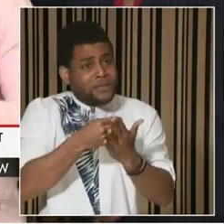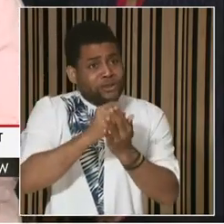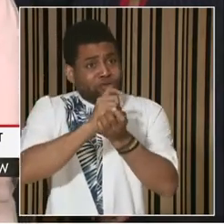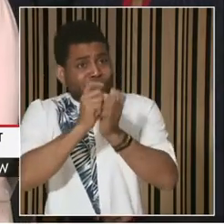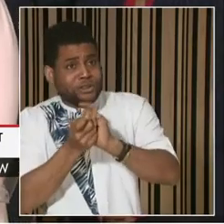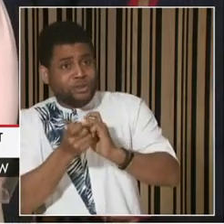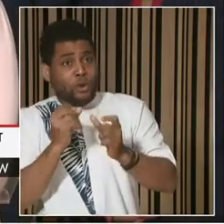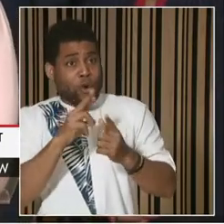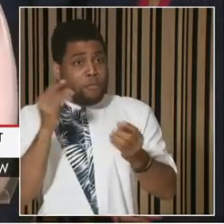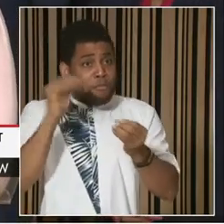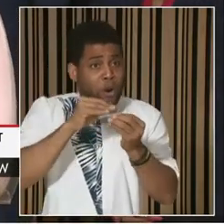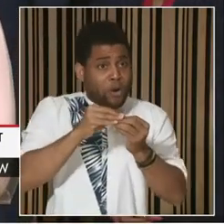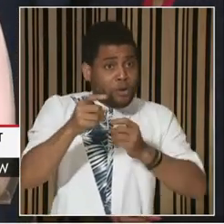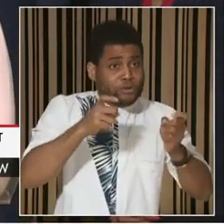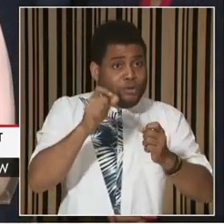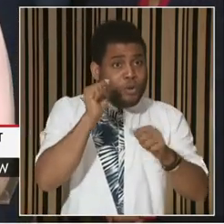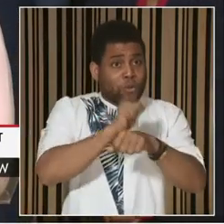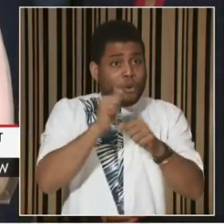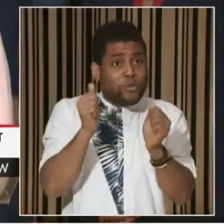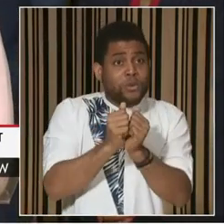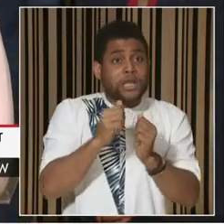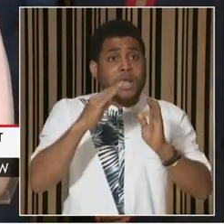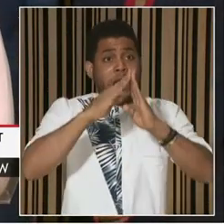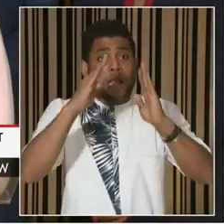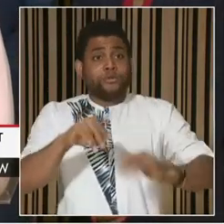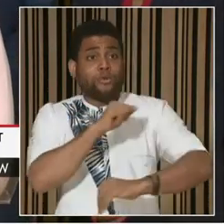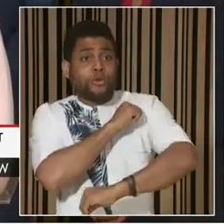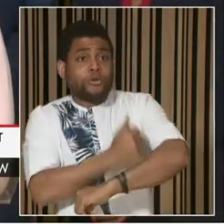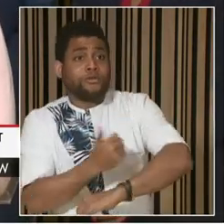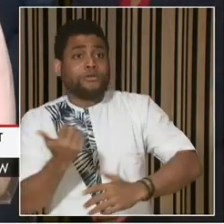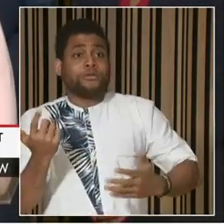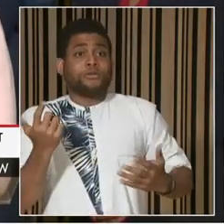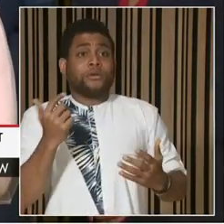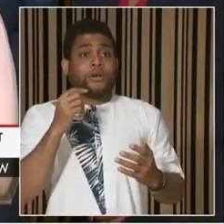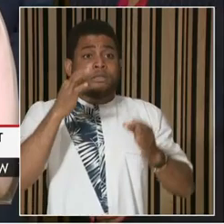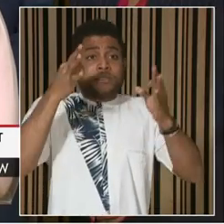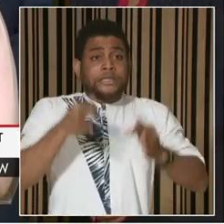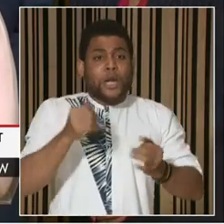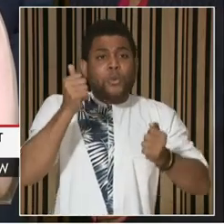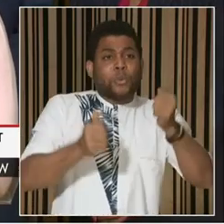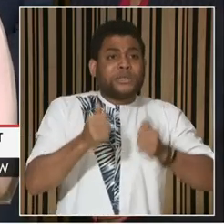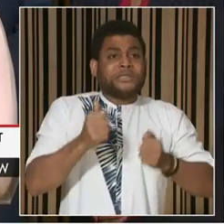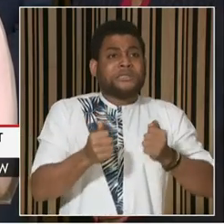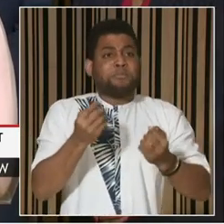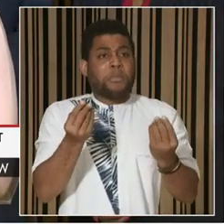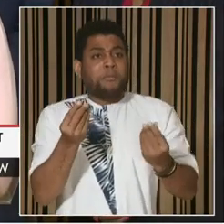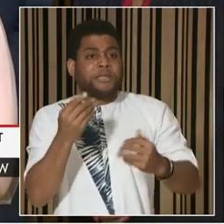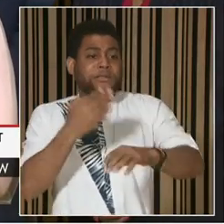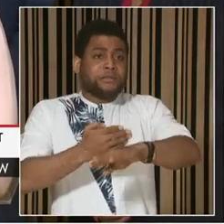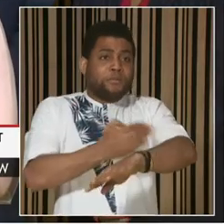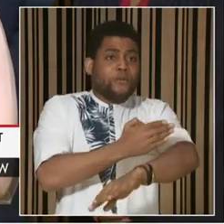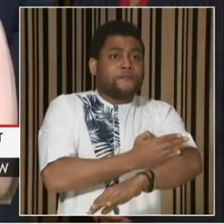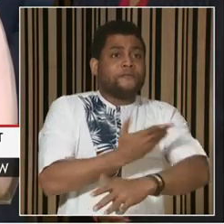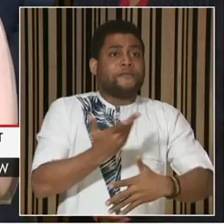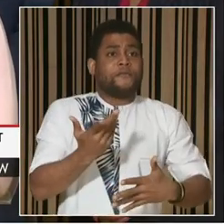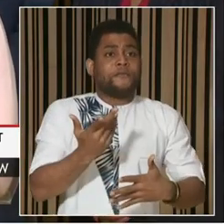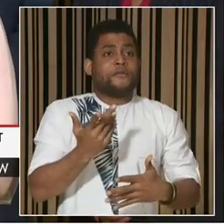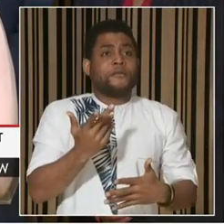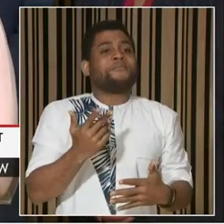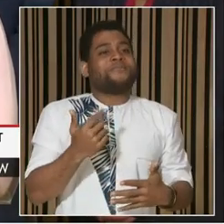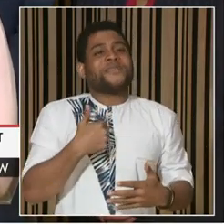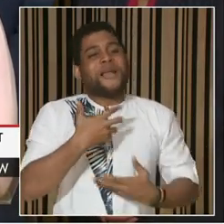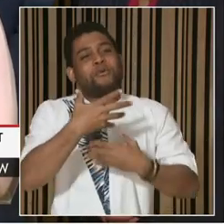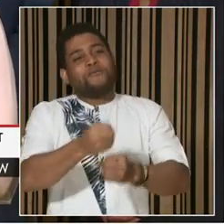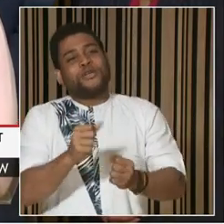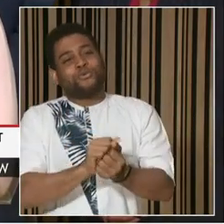work with the Housing Authority on what properties are being improved? I have more confidence in their leadership and the leadership's